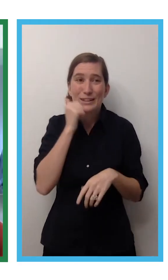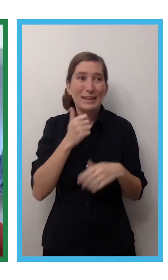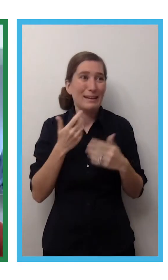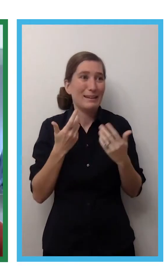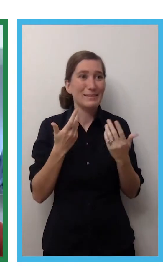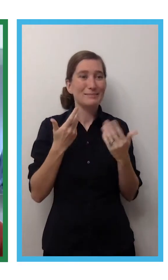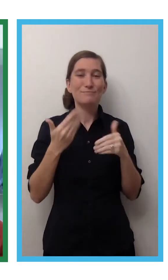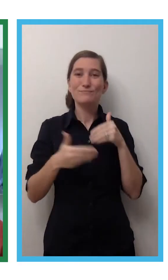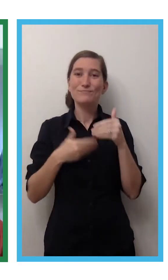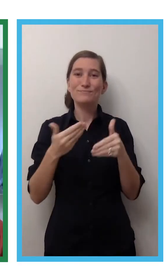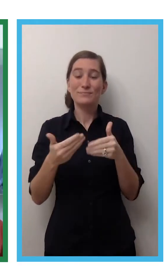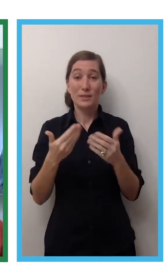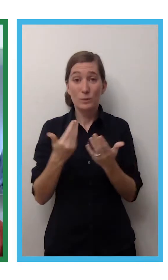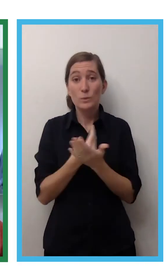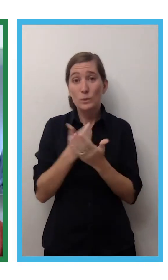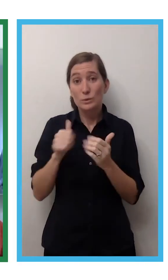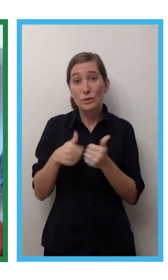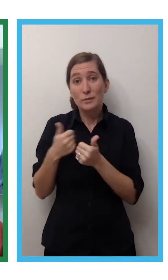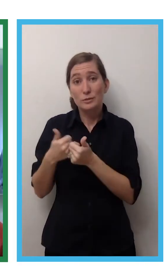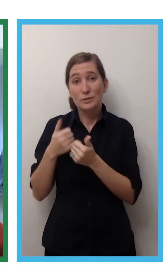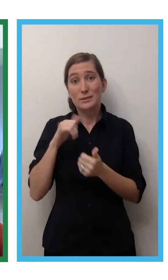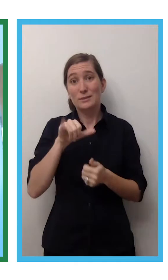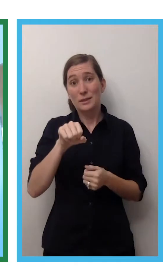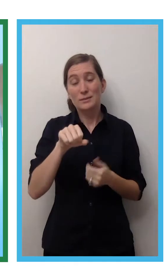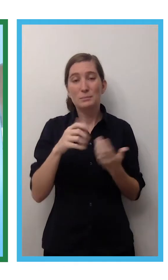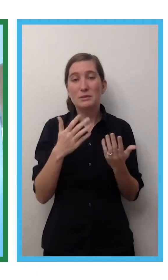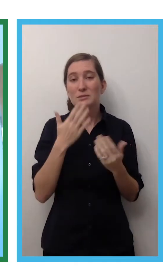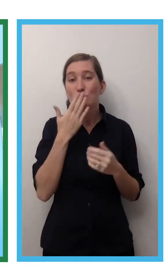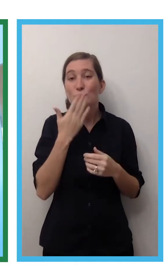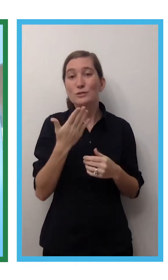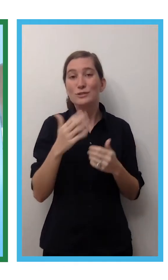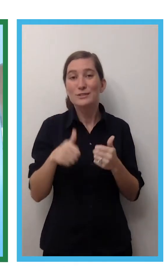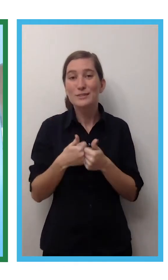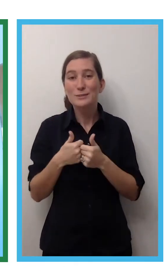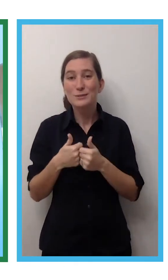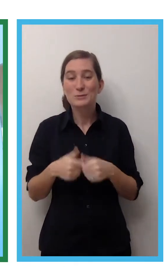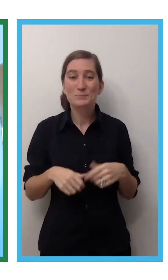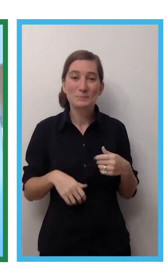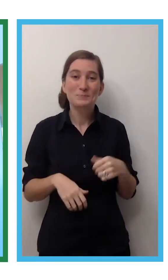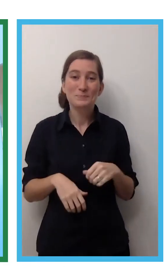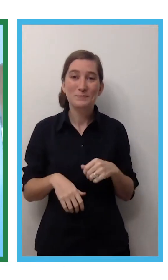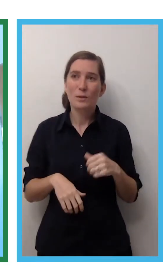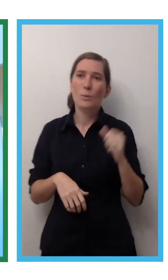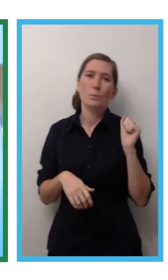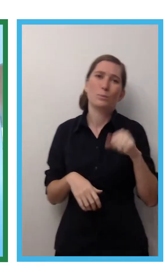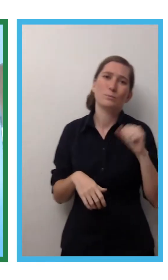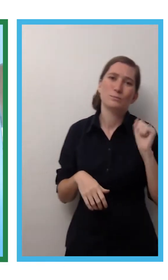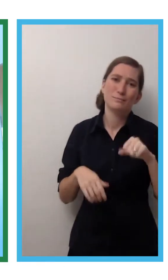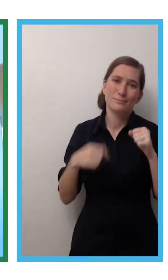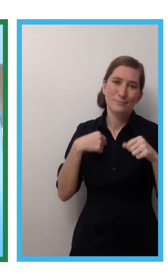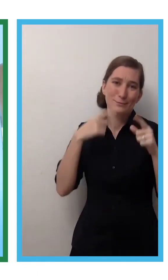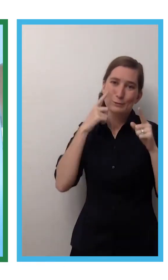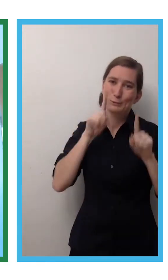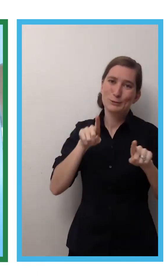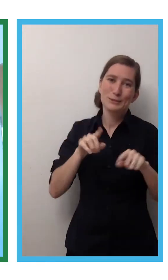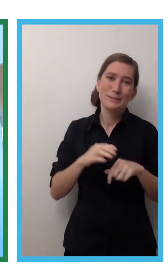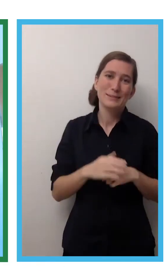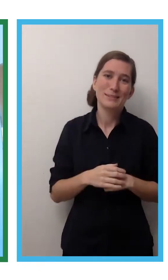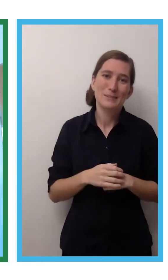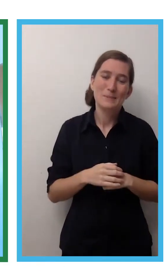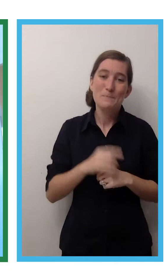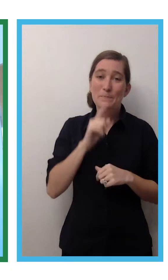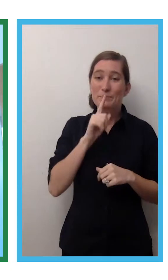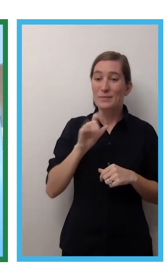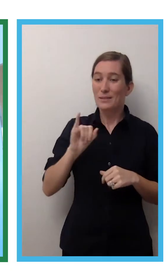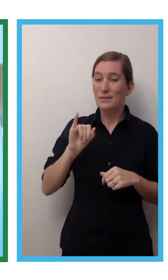got a lot going on. Yeah, we do. We do. I'm thinking about all the meetings we've had the last couple of days. IWSCC is really rocking, and I'm so